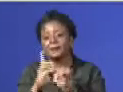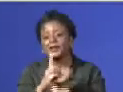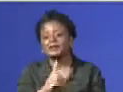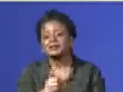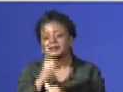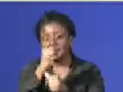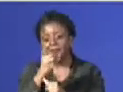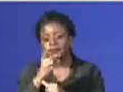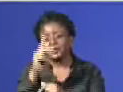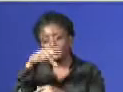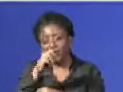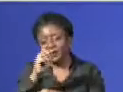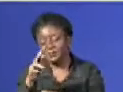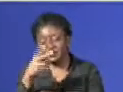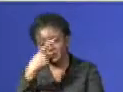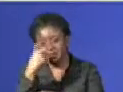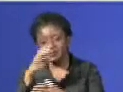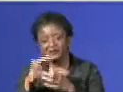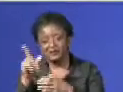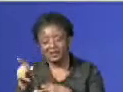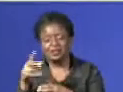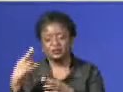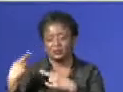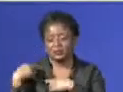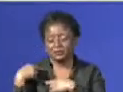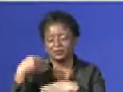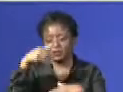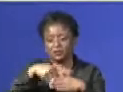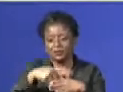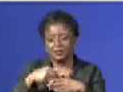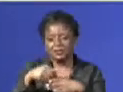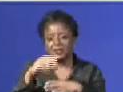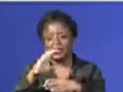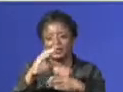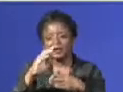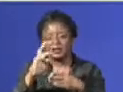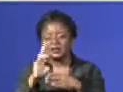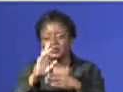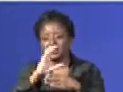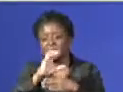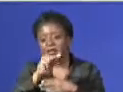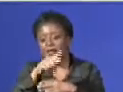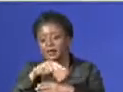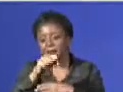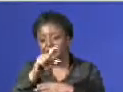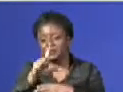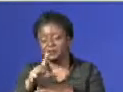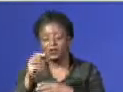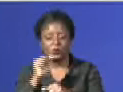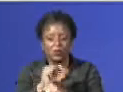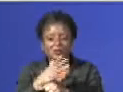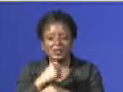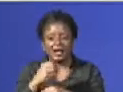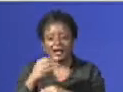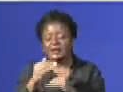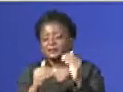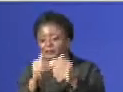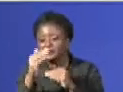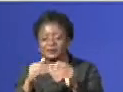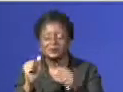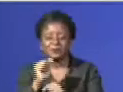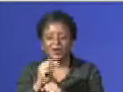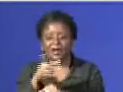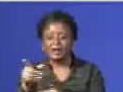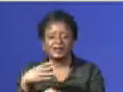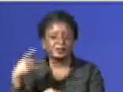Because of his portfolio, which includes capital works and infrastructure, and because of his experience